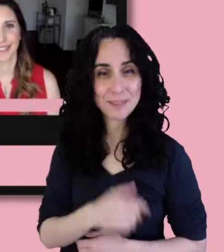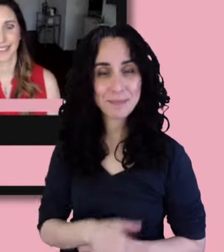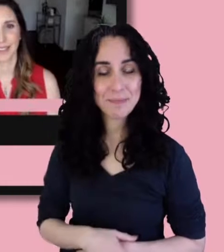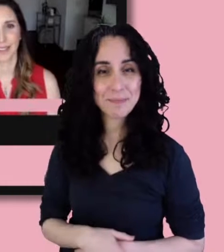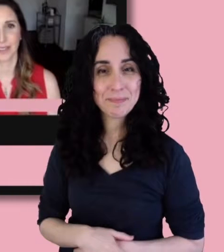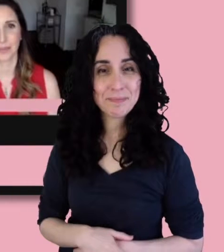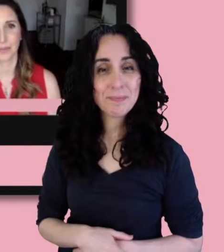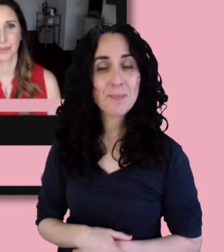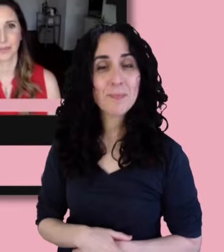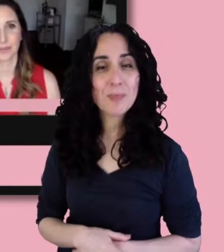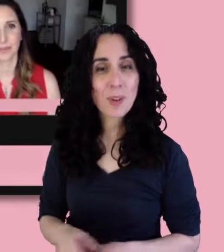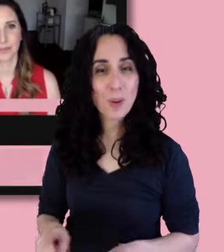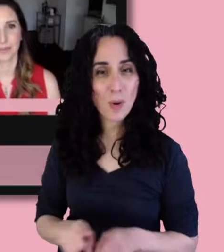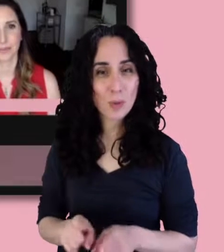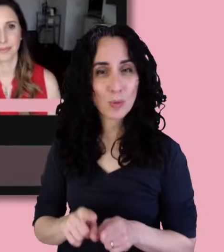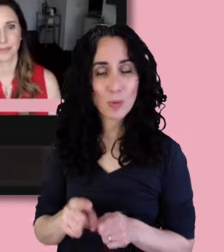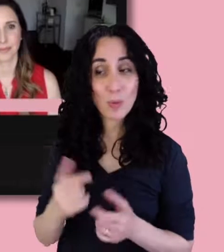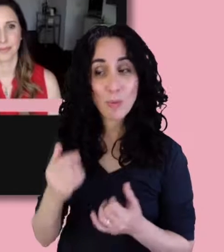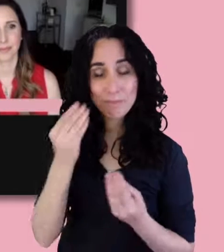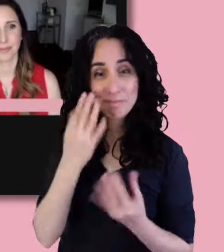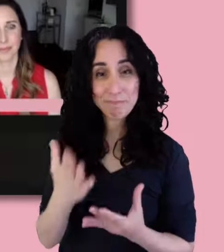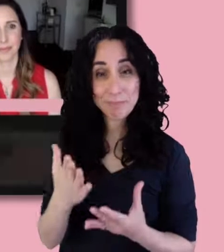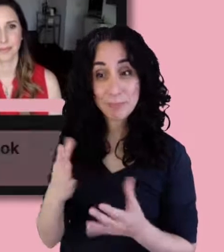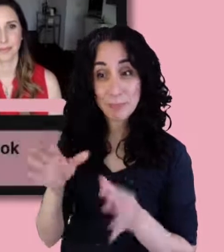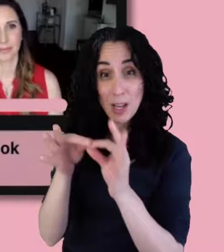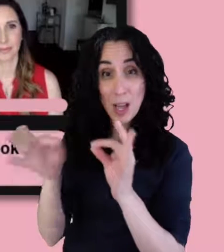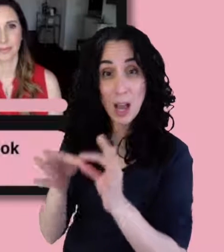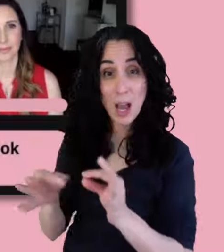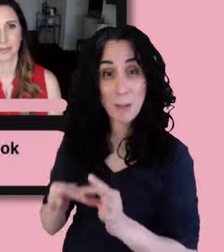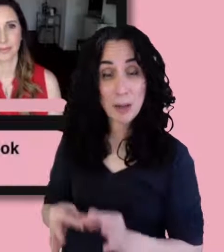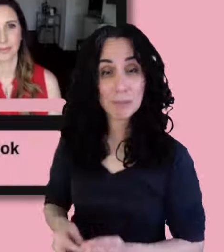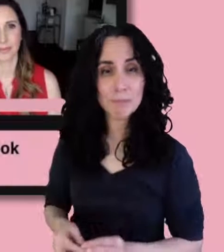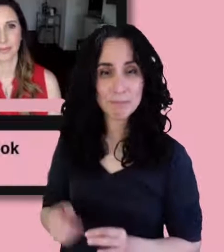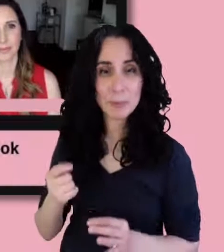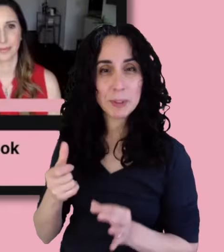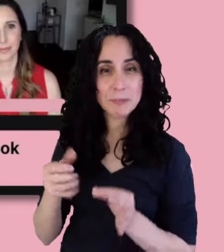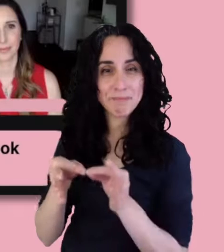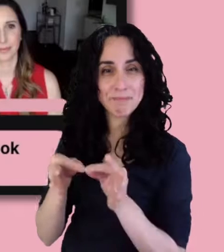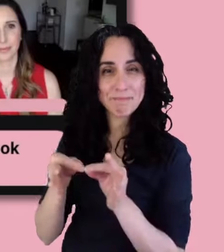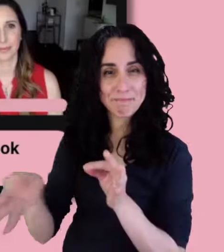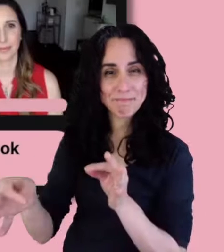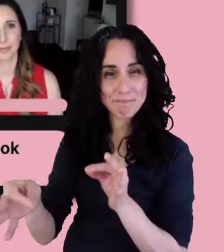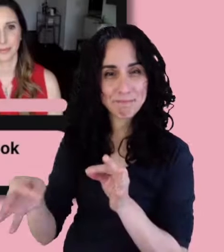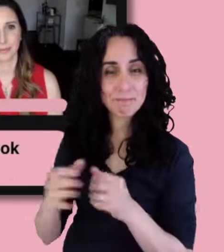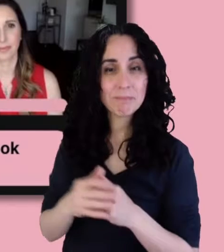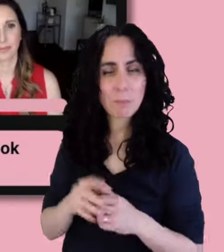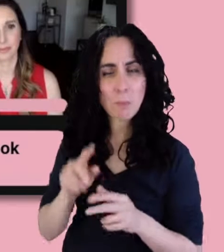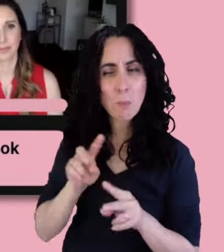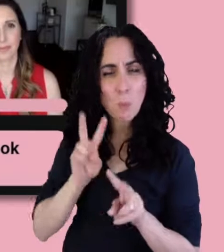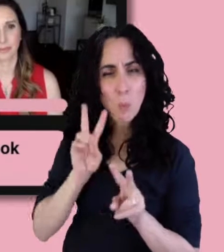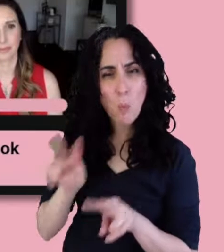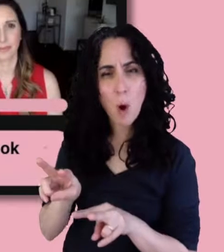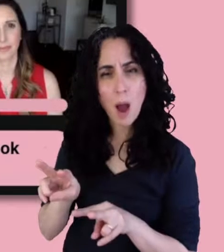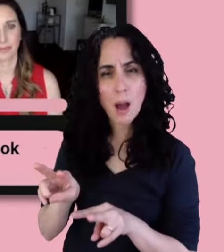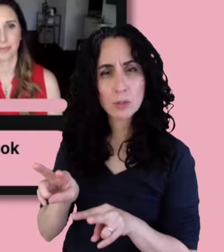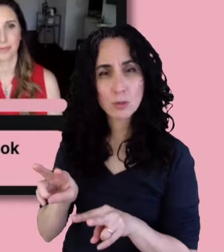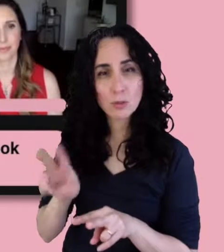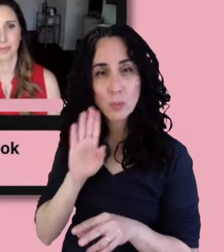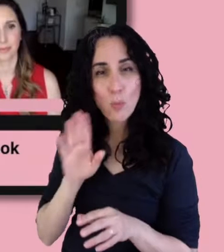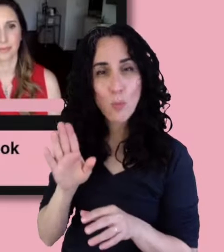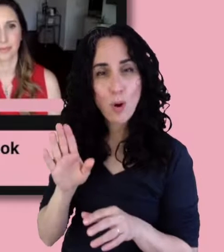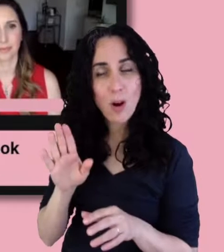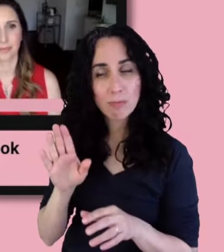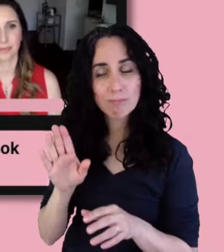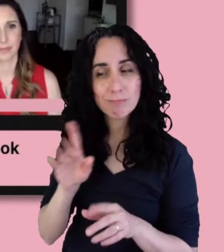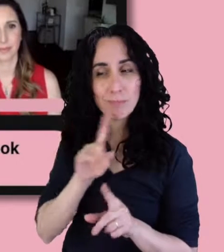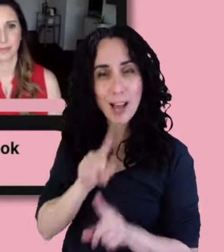want to take this time to let you guys know there is a bit of a lag in the comments, but we will be watching the comments and we want to